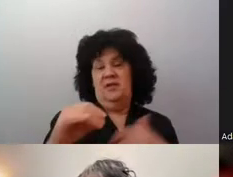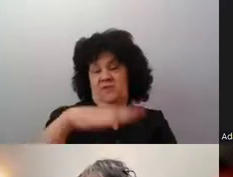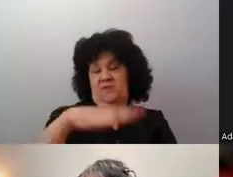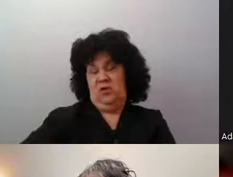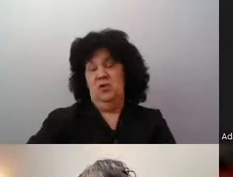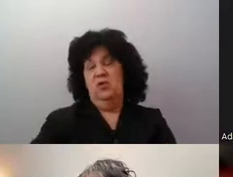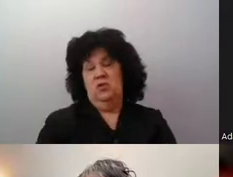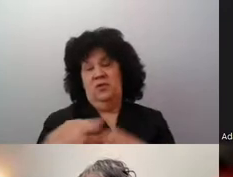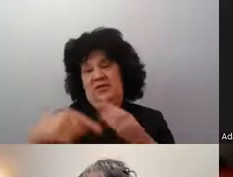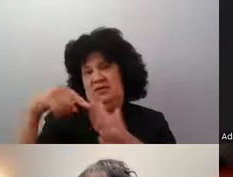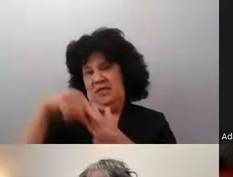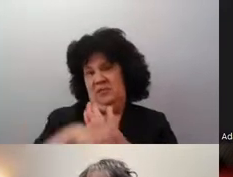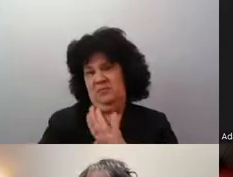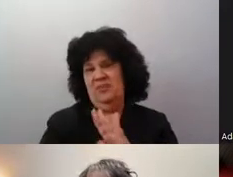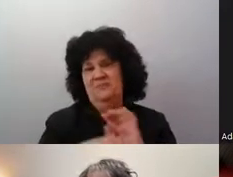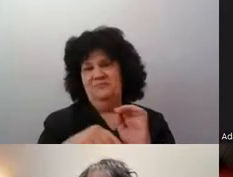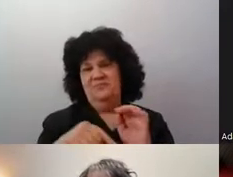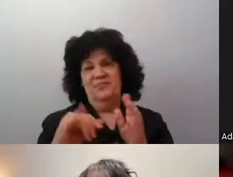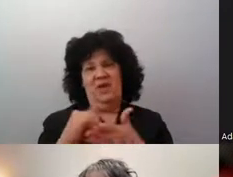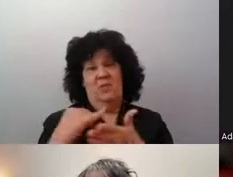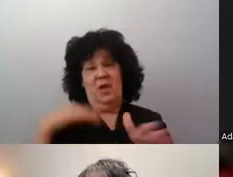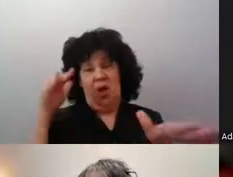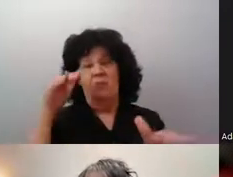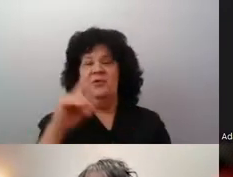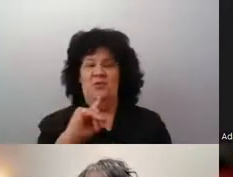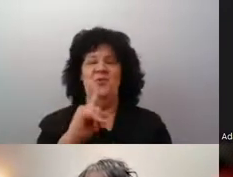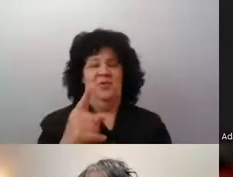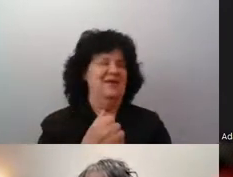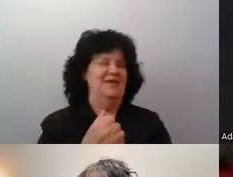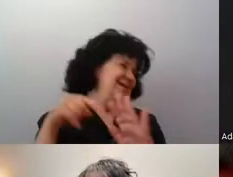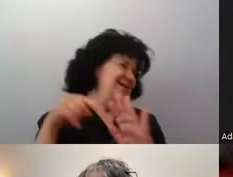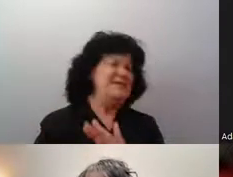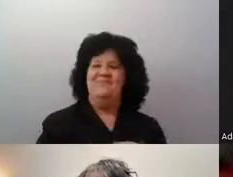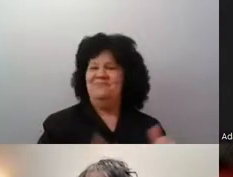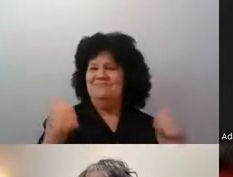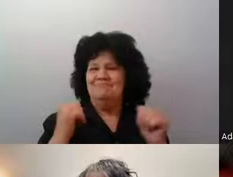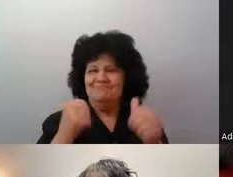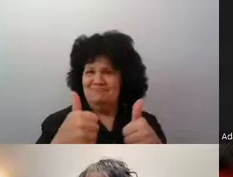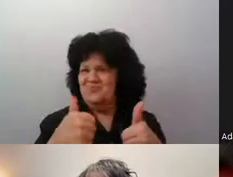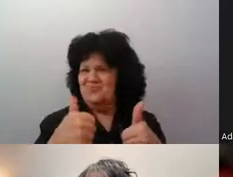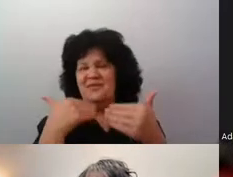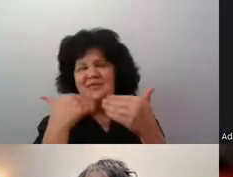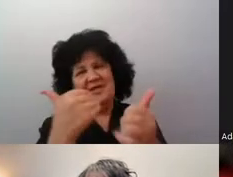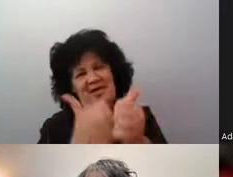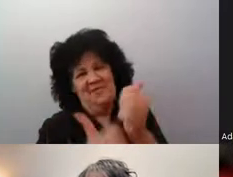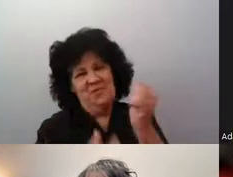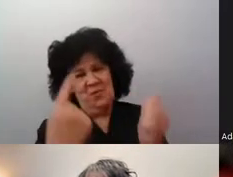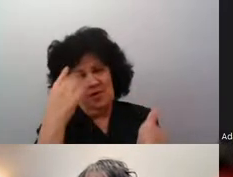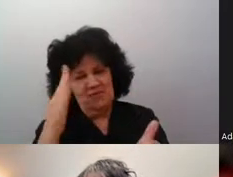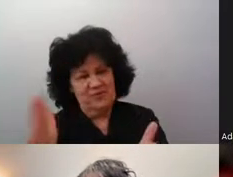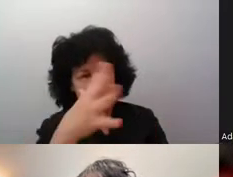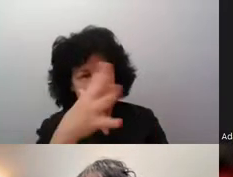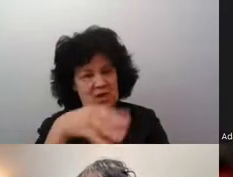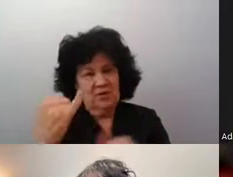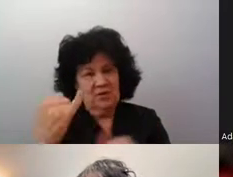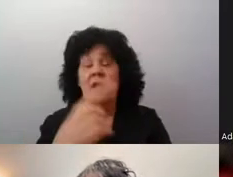deep dive that we were hoping would happen. It definitely happened. So I really appreciate everyone's engagement today. A couple of